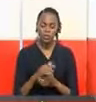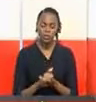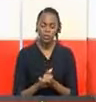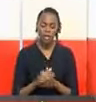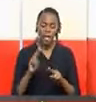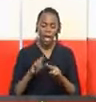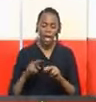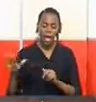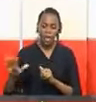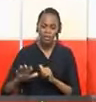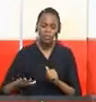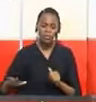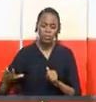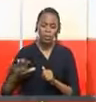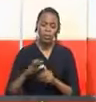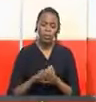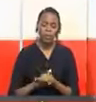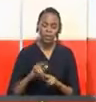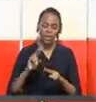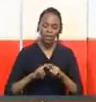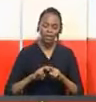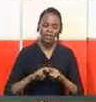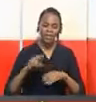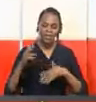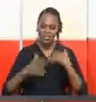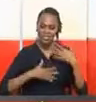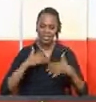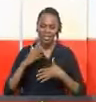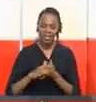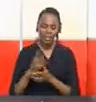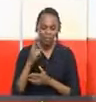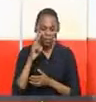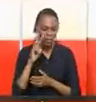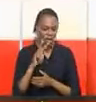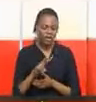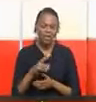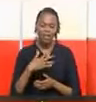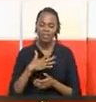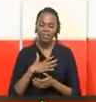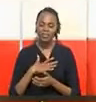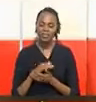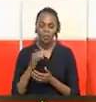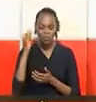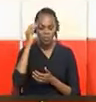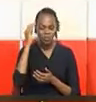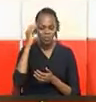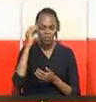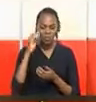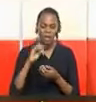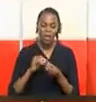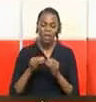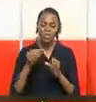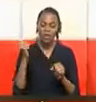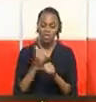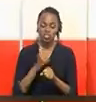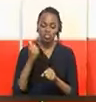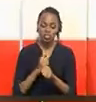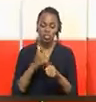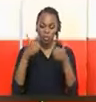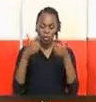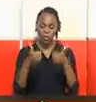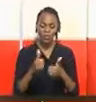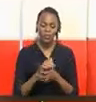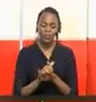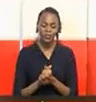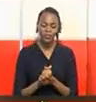place where he can be happy and look down on us, knowing he did a good job. I have